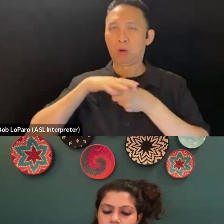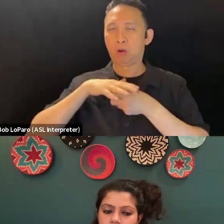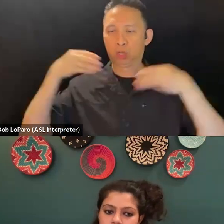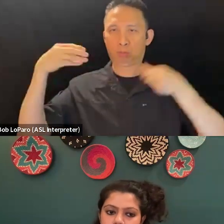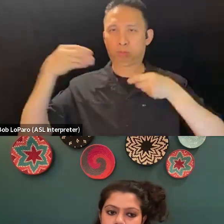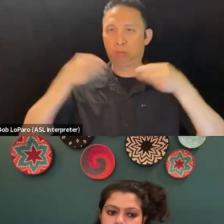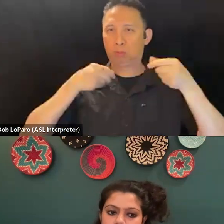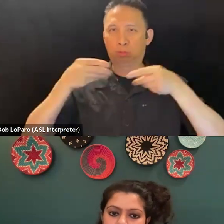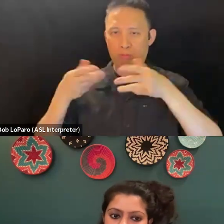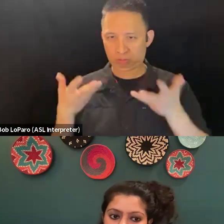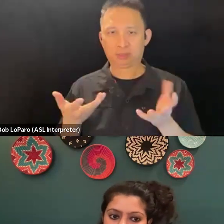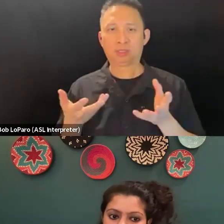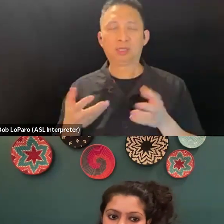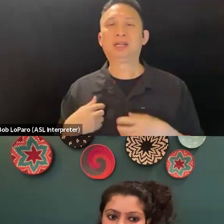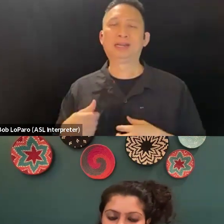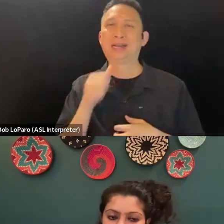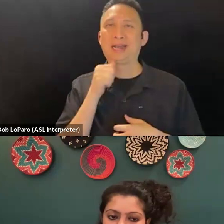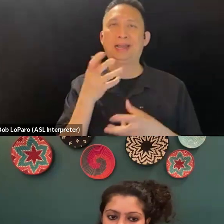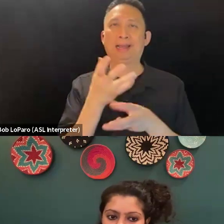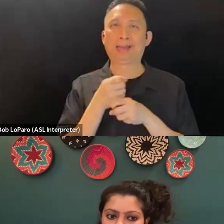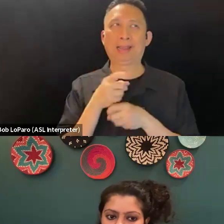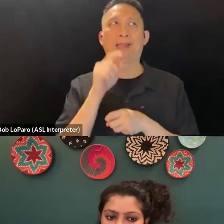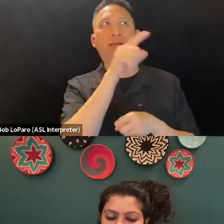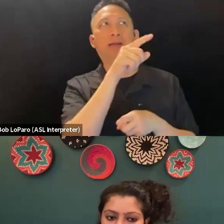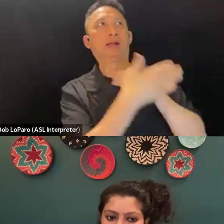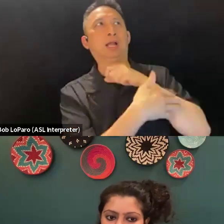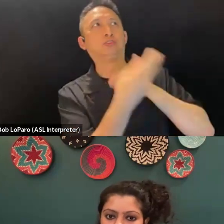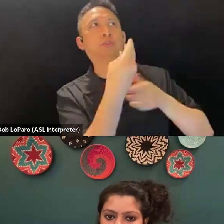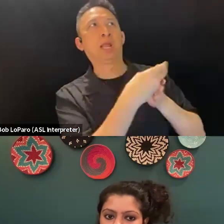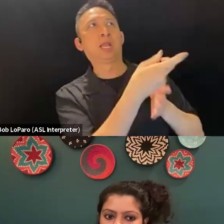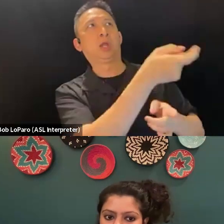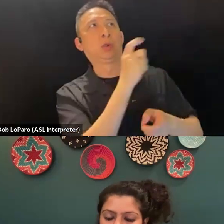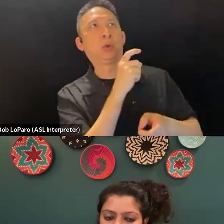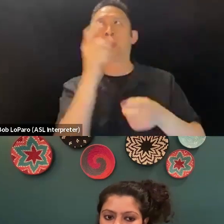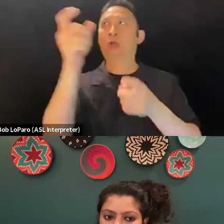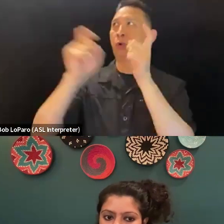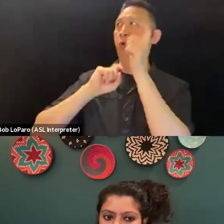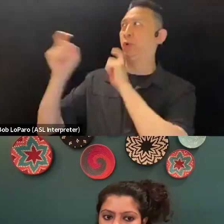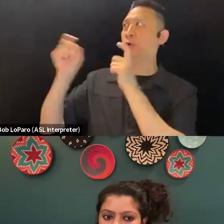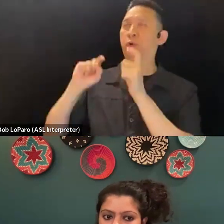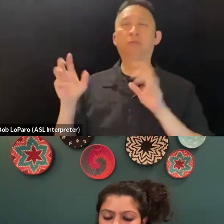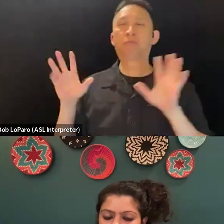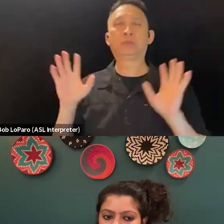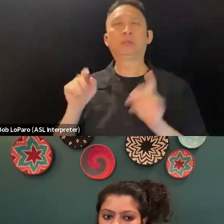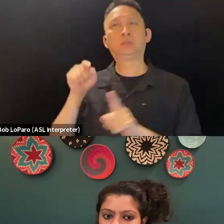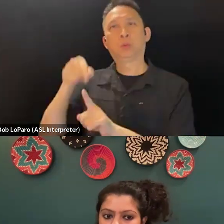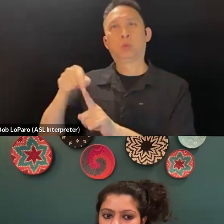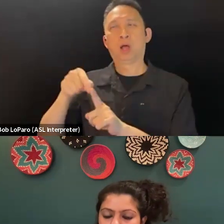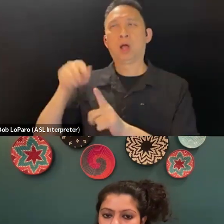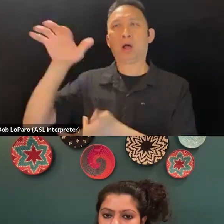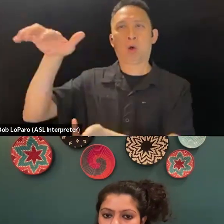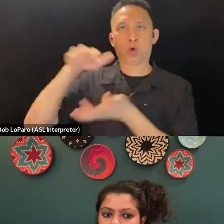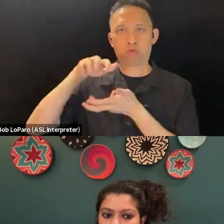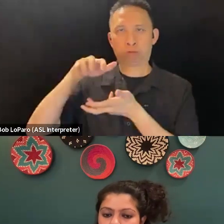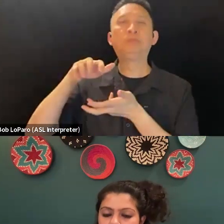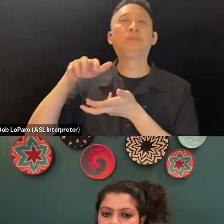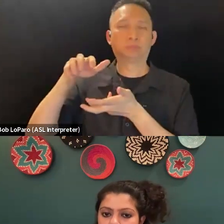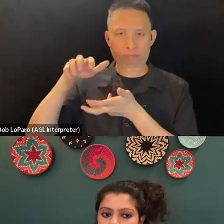on my first project, which also allowed me, is to study. I went at it with a vengeance,